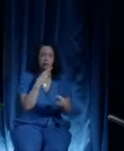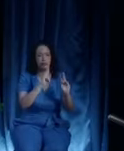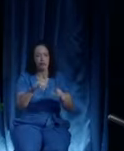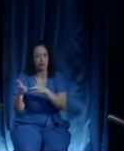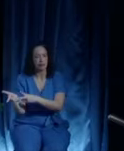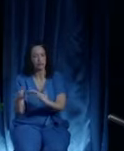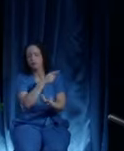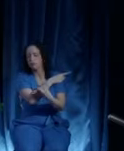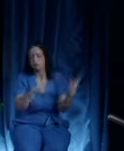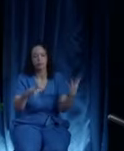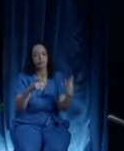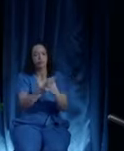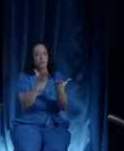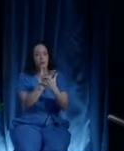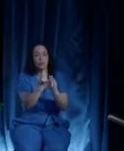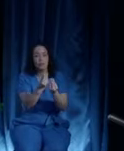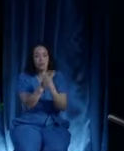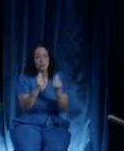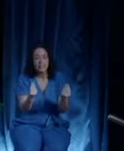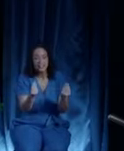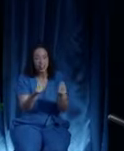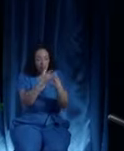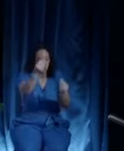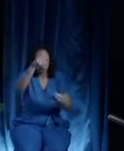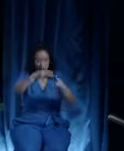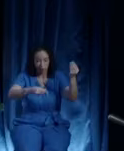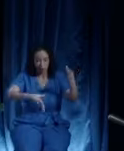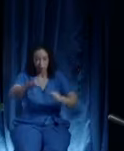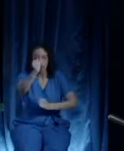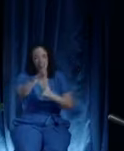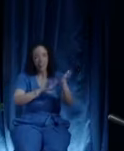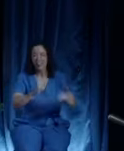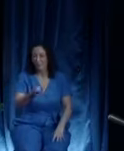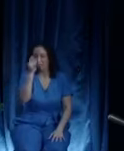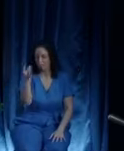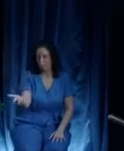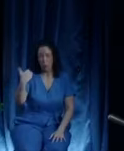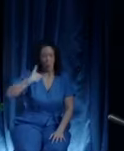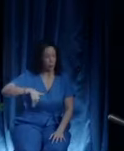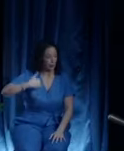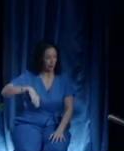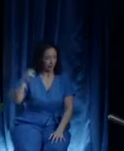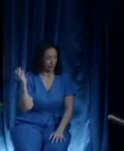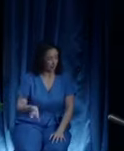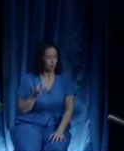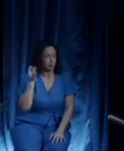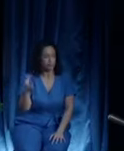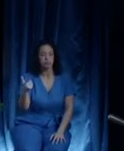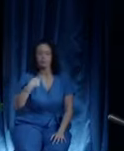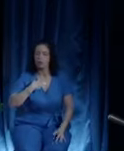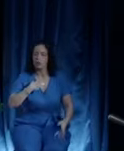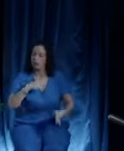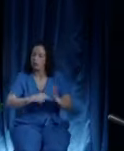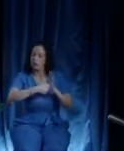gappy and bitty, and they threw it away, and they burned it, and meh, women. So I spent a long time in the archive